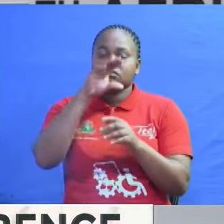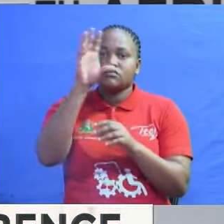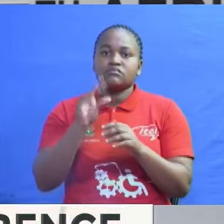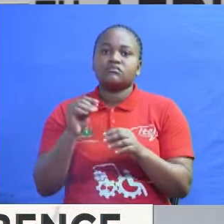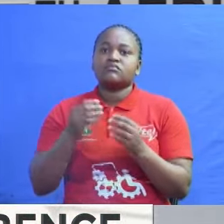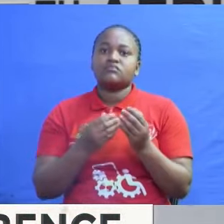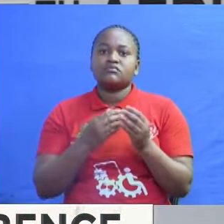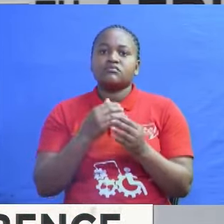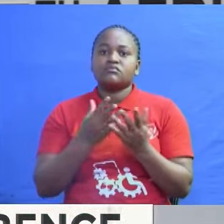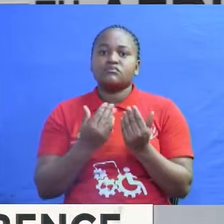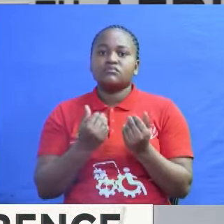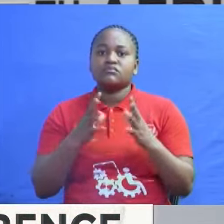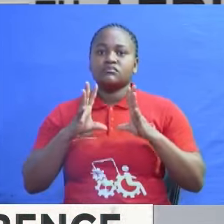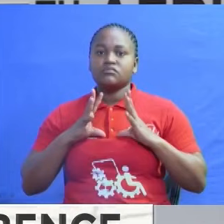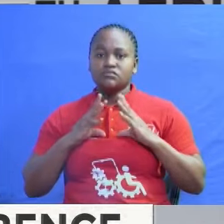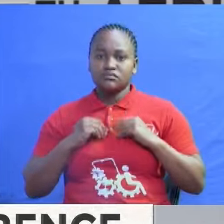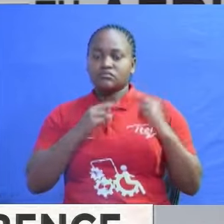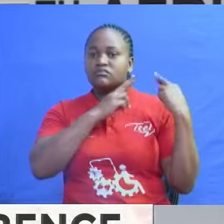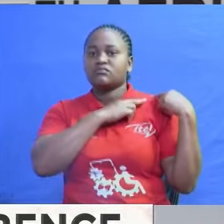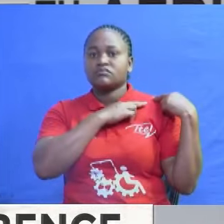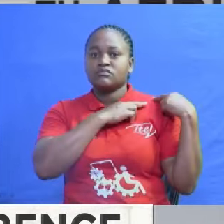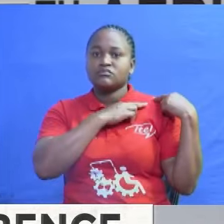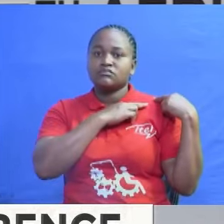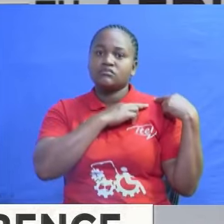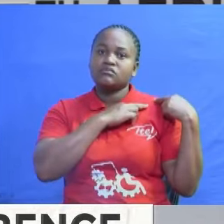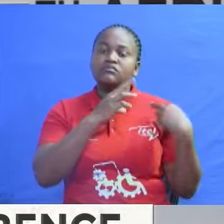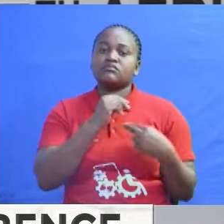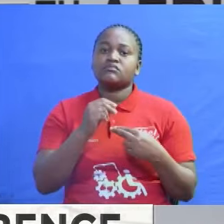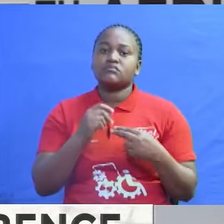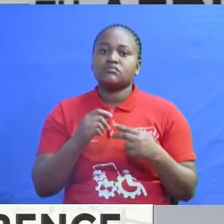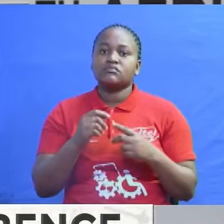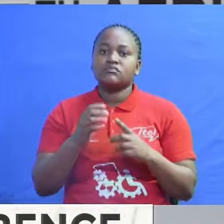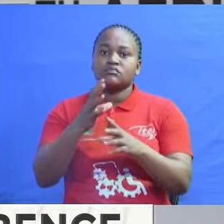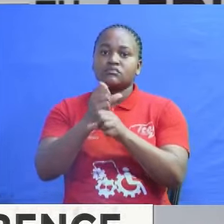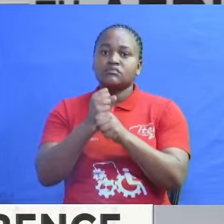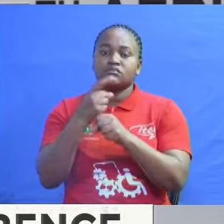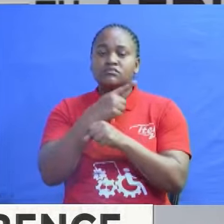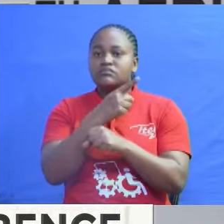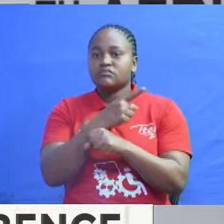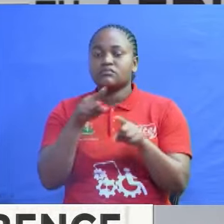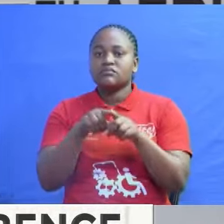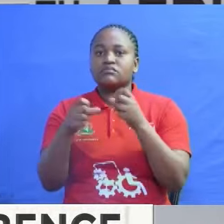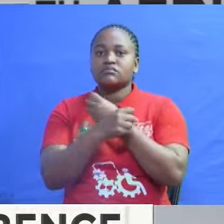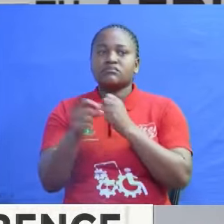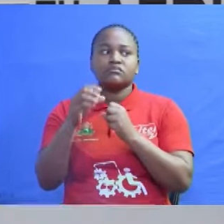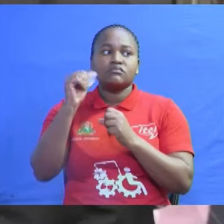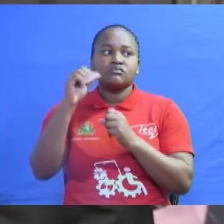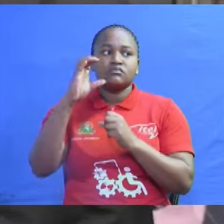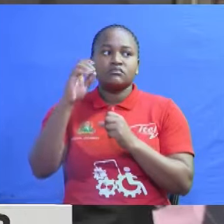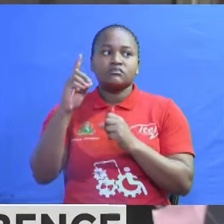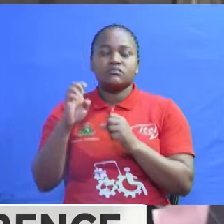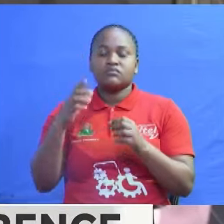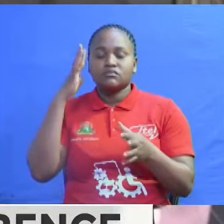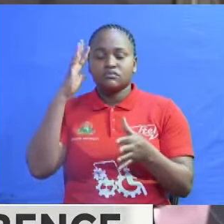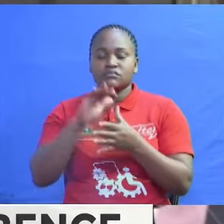I wholeheartedly accept the responsibilities entrusted to me as president of ACDE. I